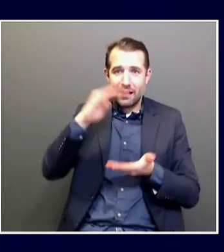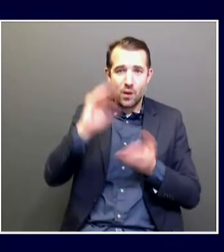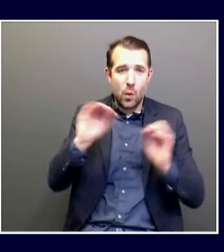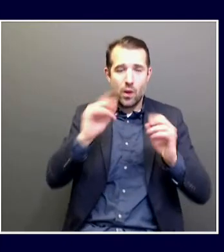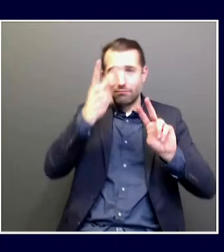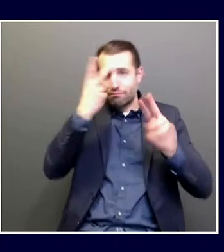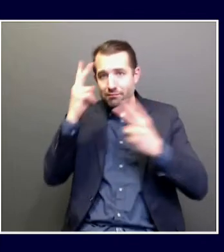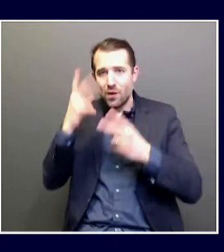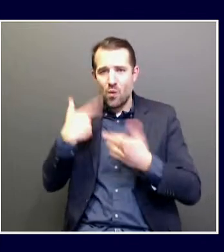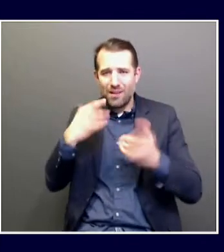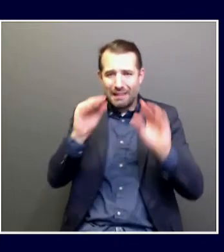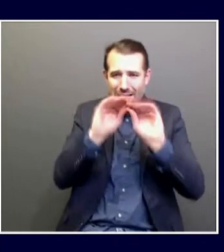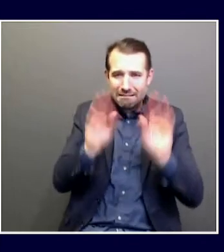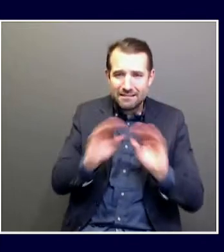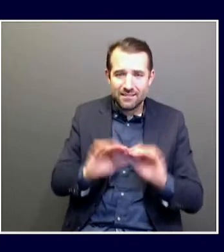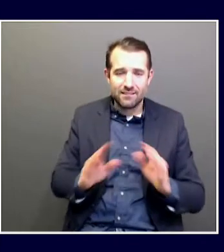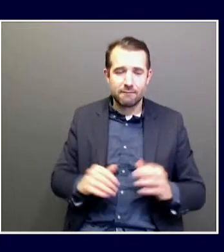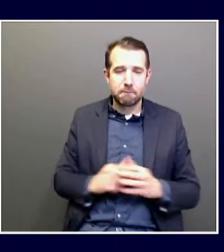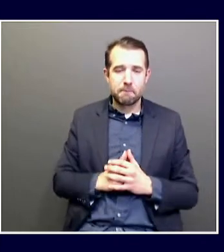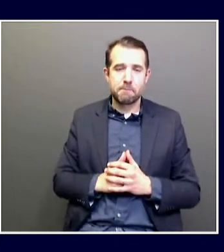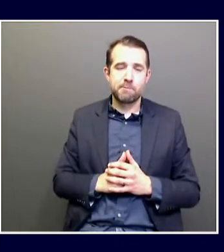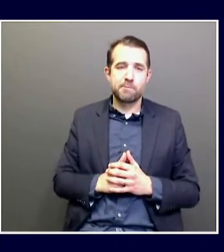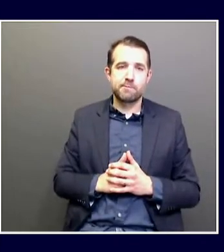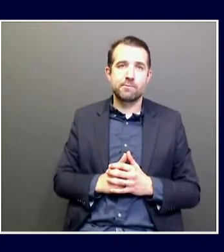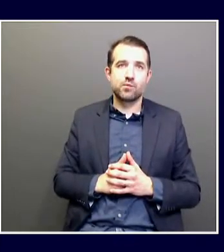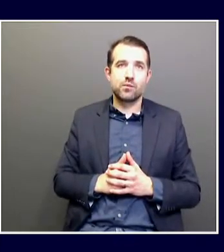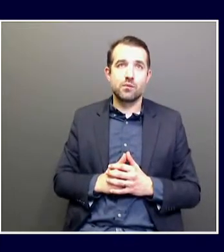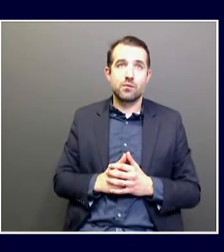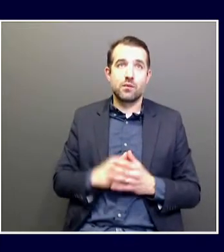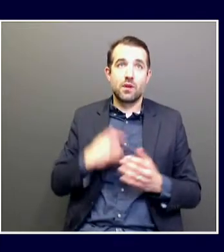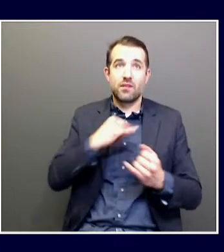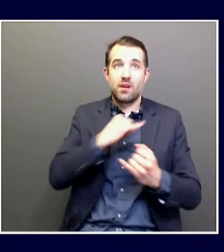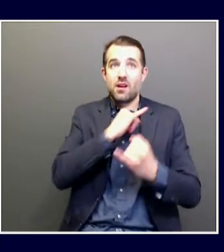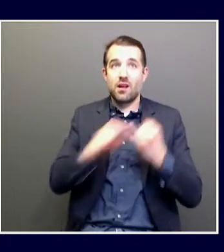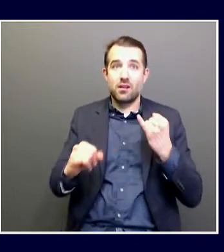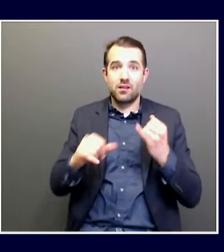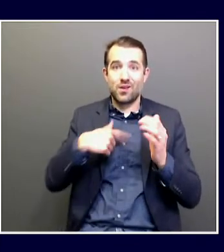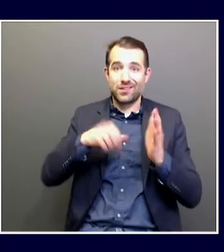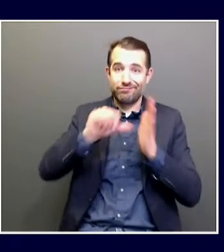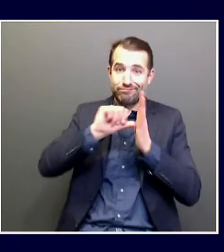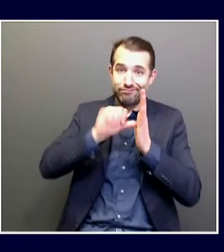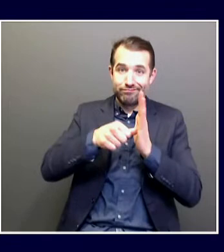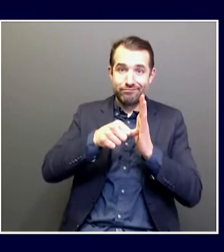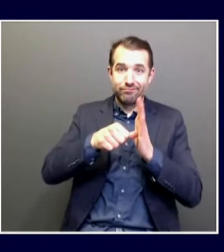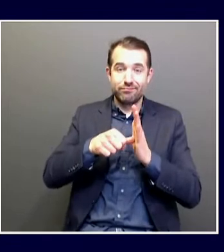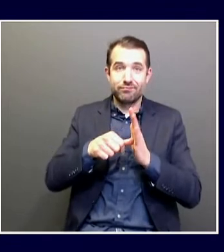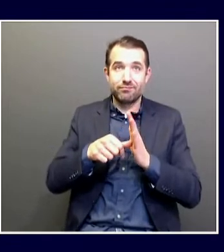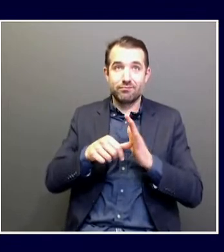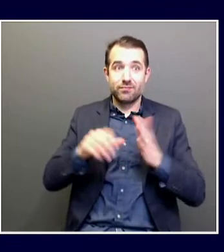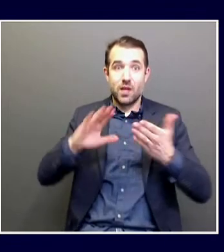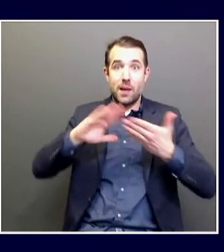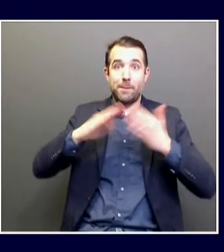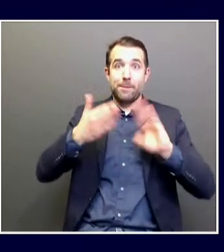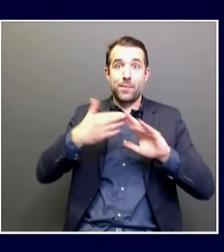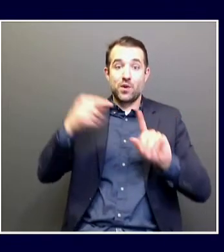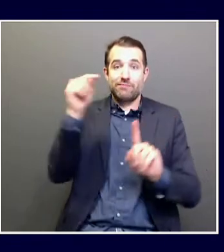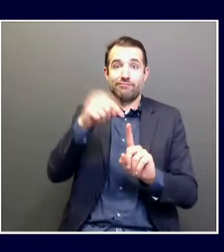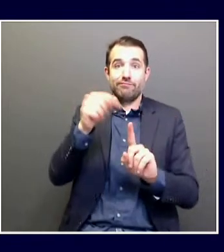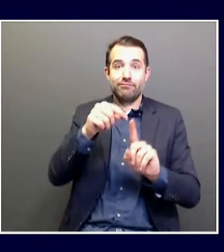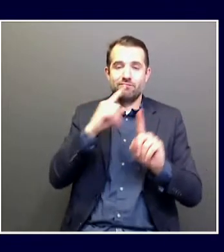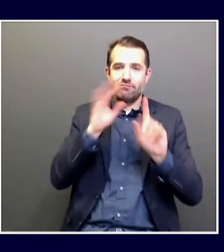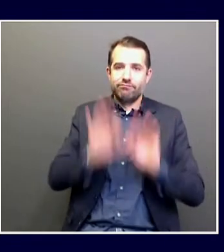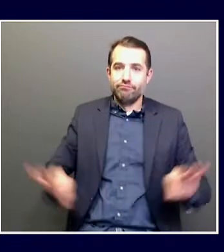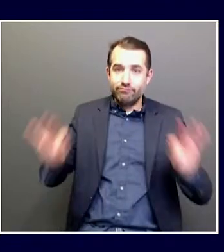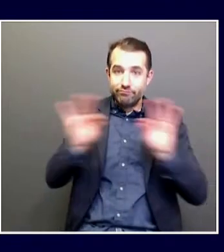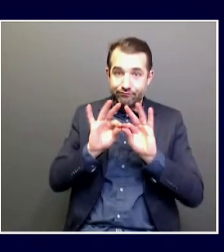is, this just underscores why the concept of community matters. Why, even if something might be a little